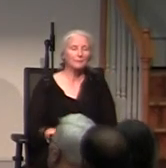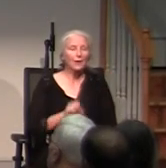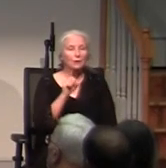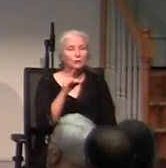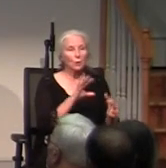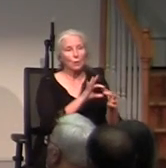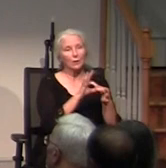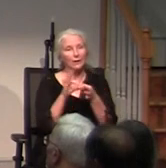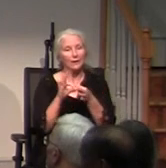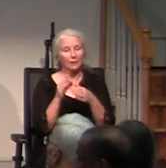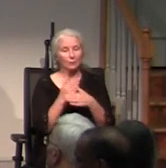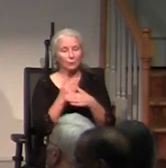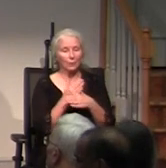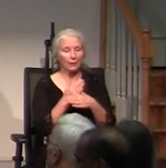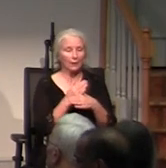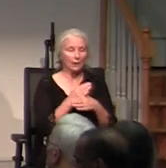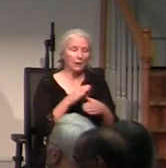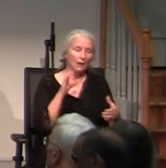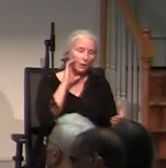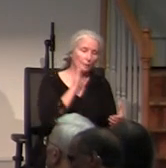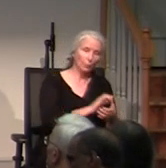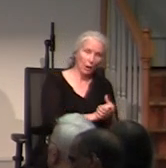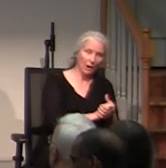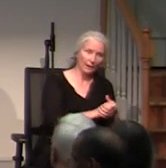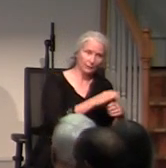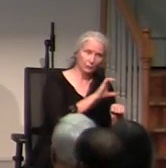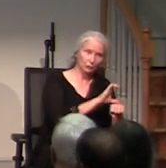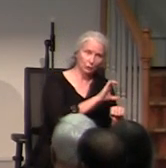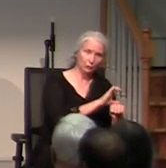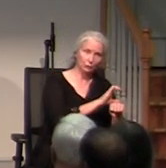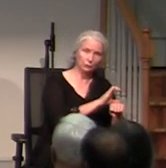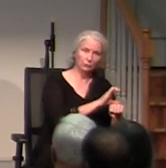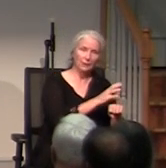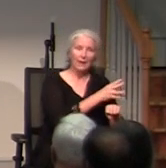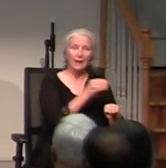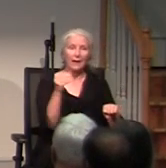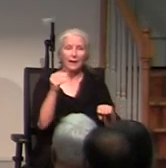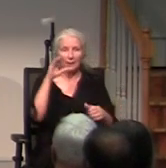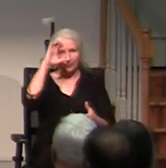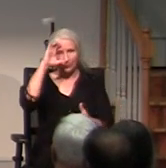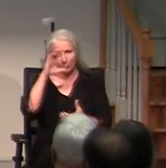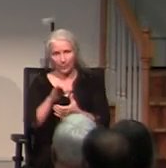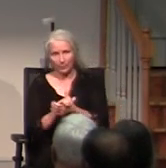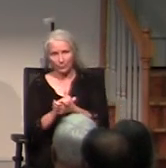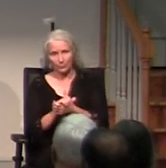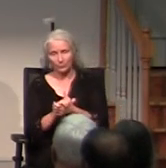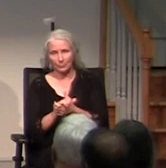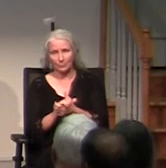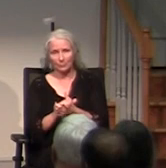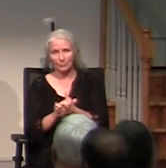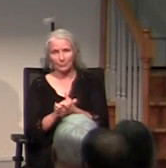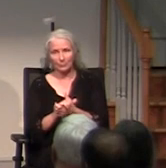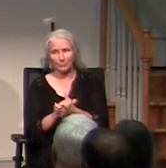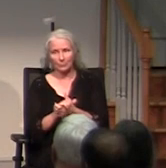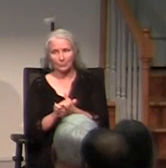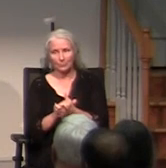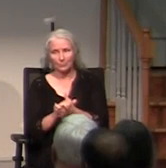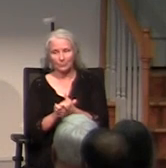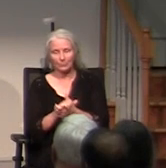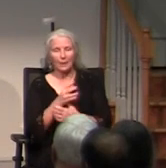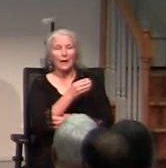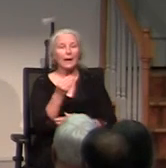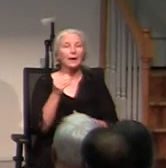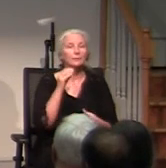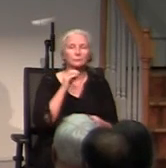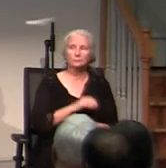between the bride, the church, and the bride, us,